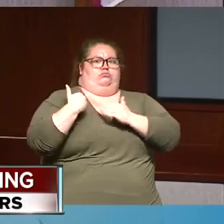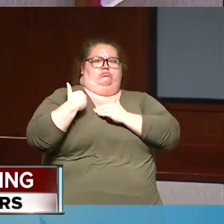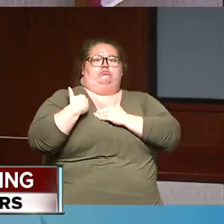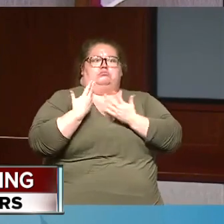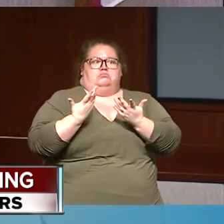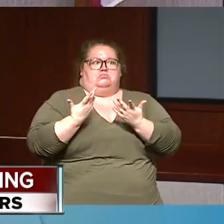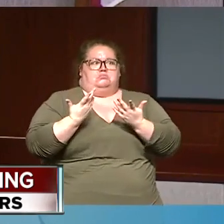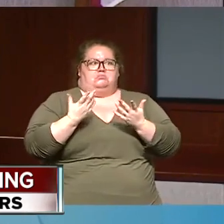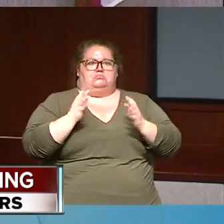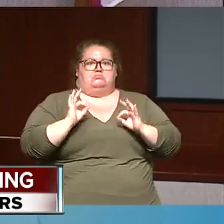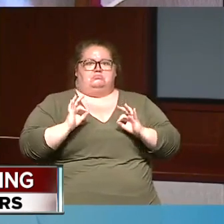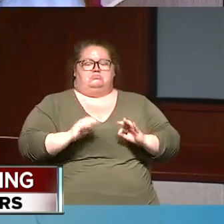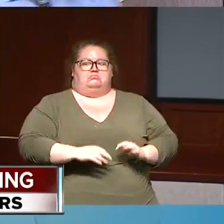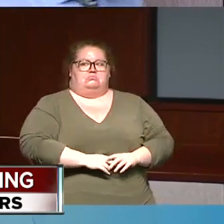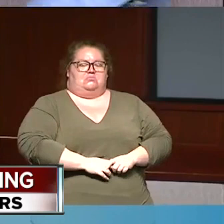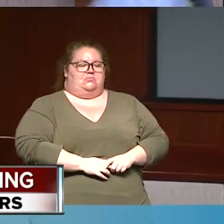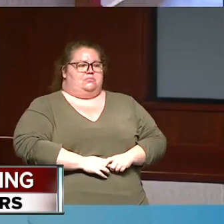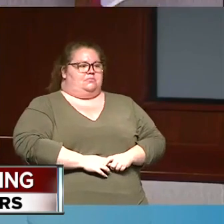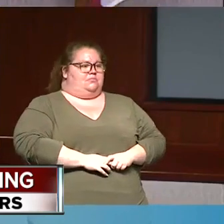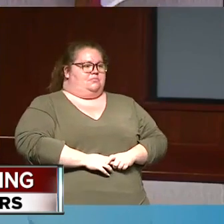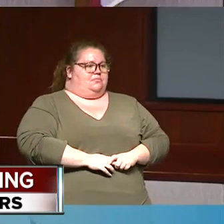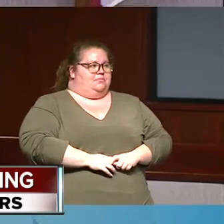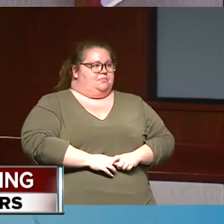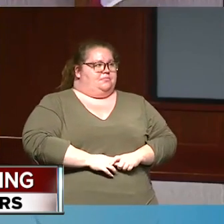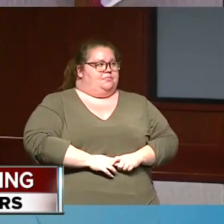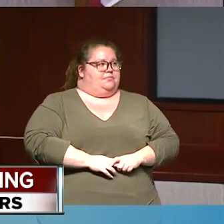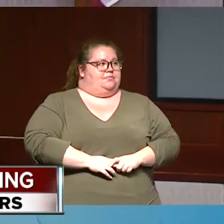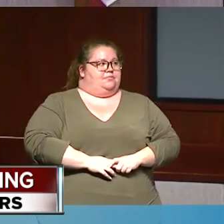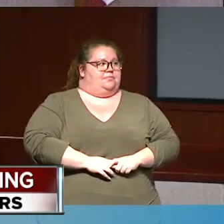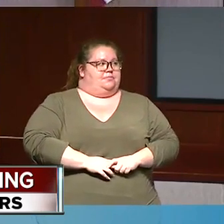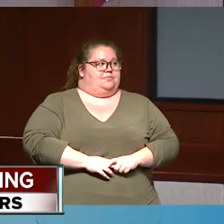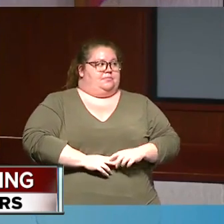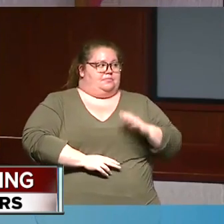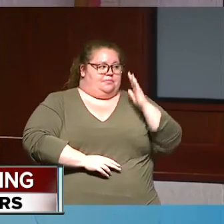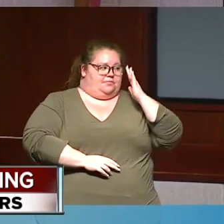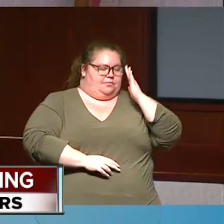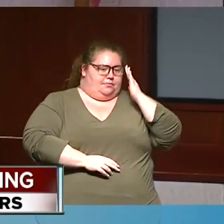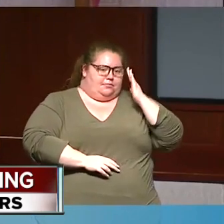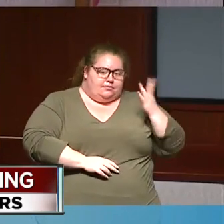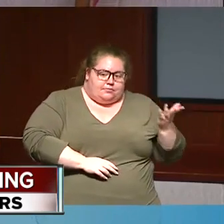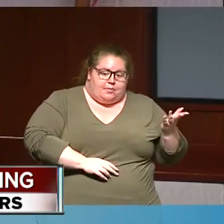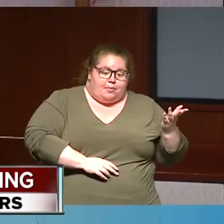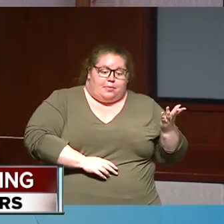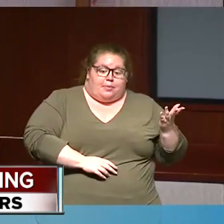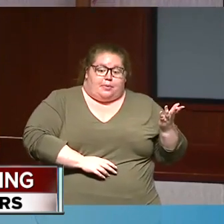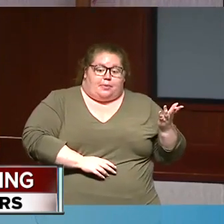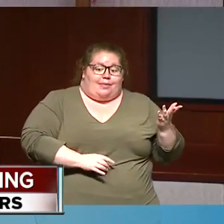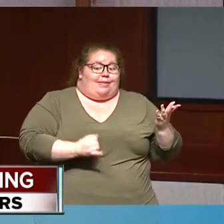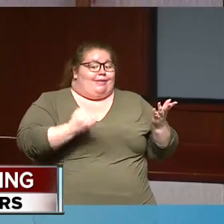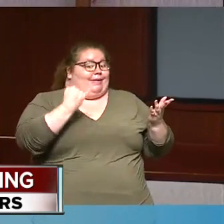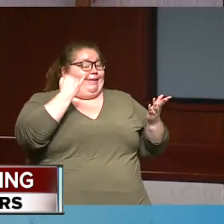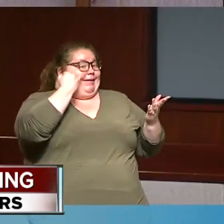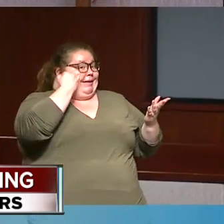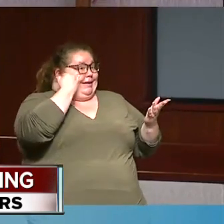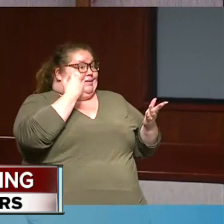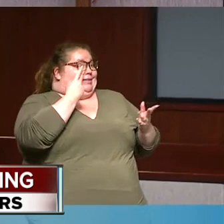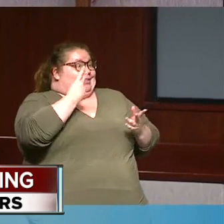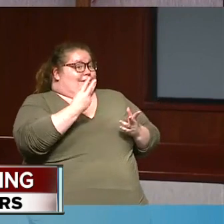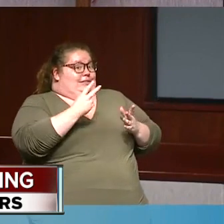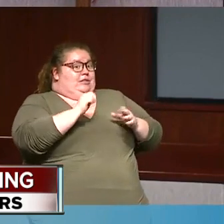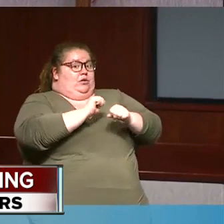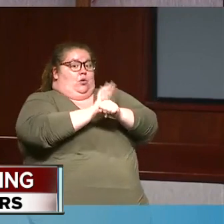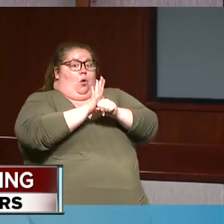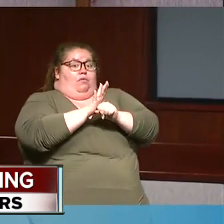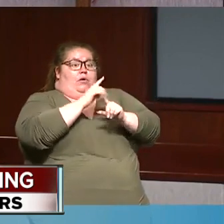question. Yes. If, God forbid, we did see an increase in the cases going forward,